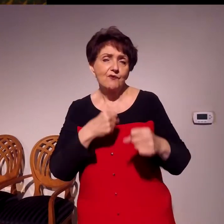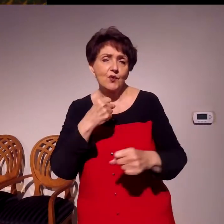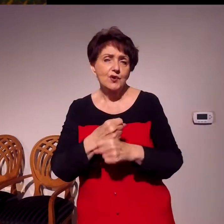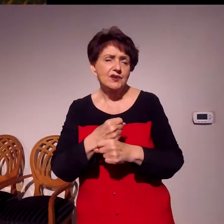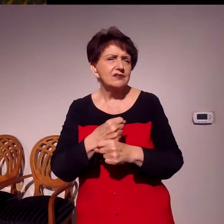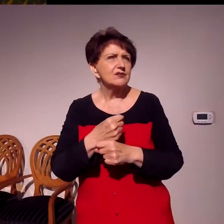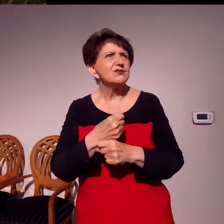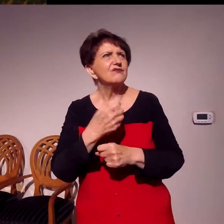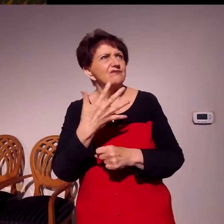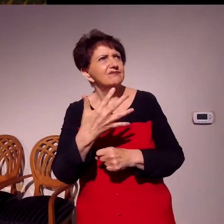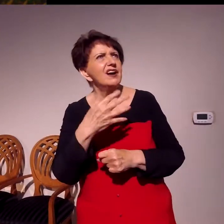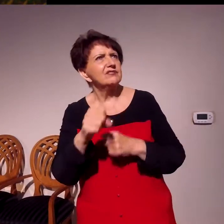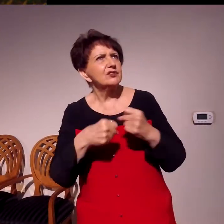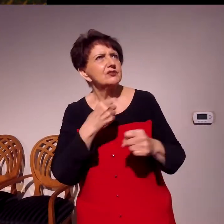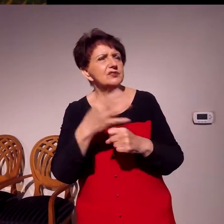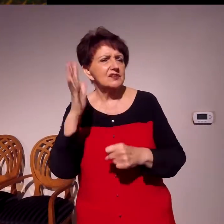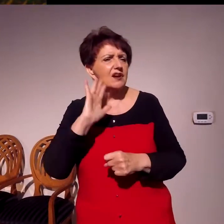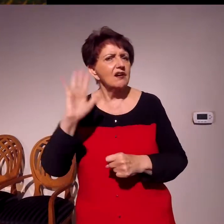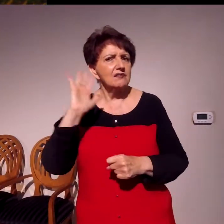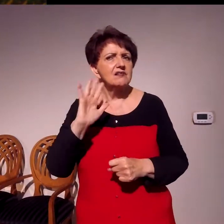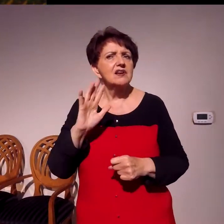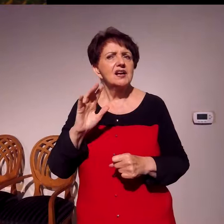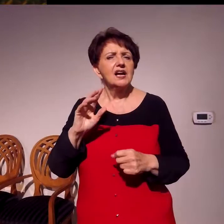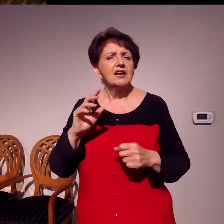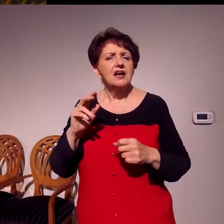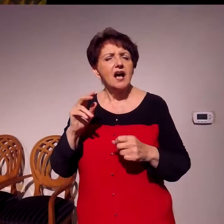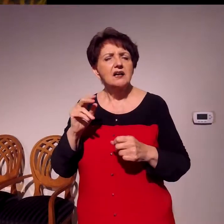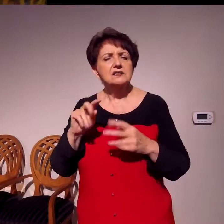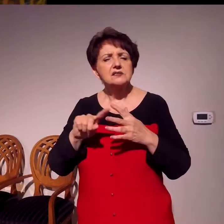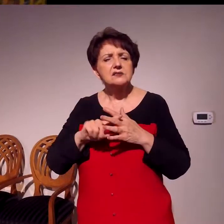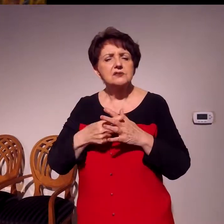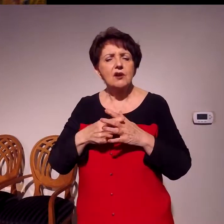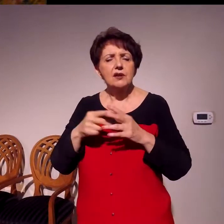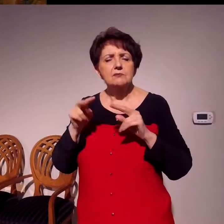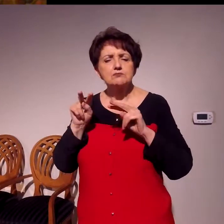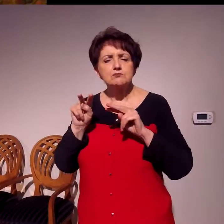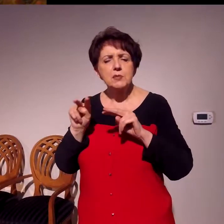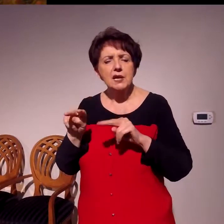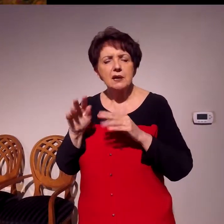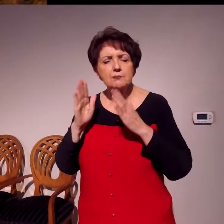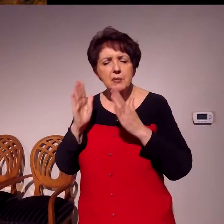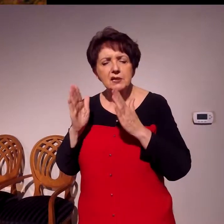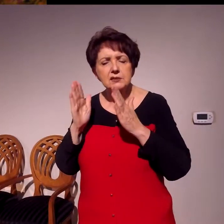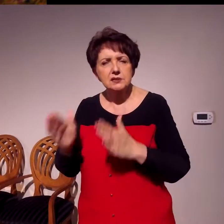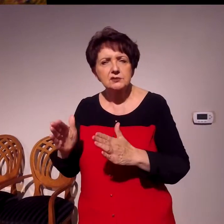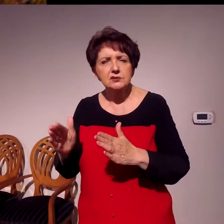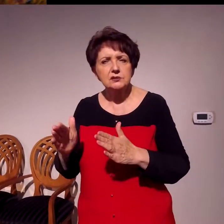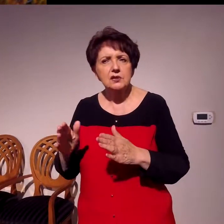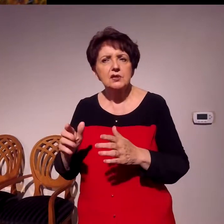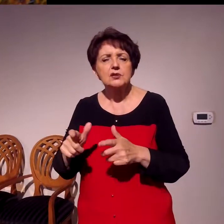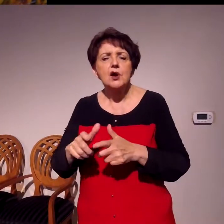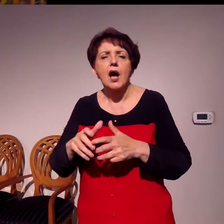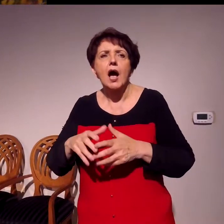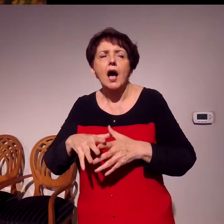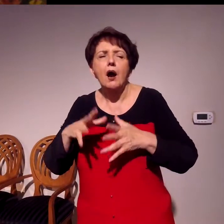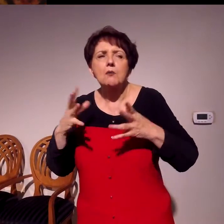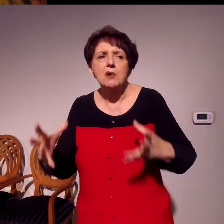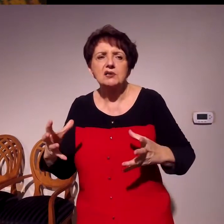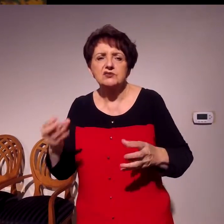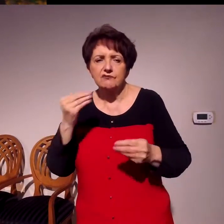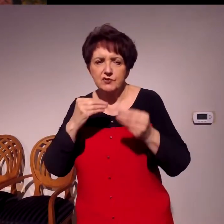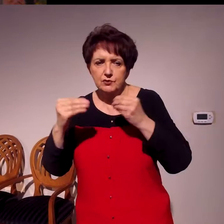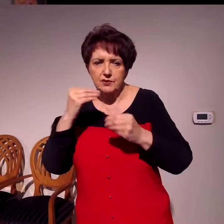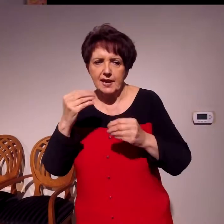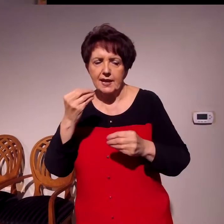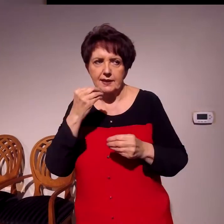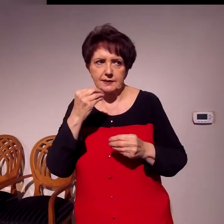4 years ago, 5 years ago, I began to pay attention to the amount of food I ate and when I ate it. Very simple.